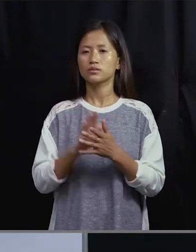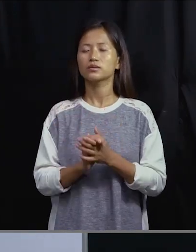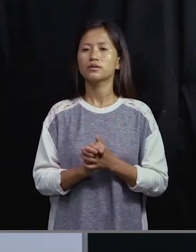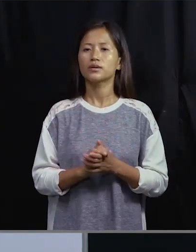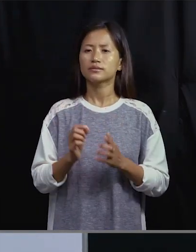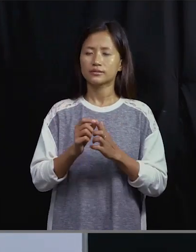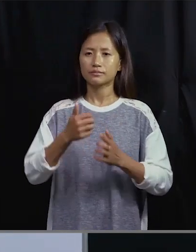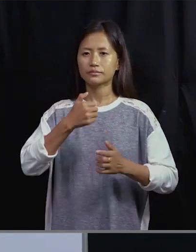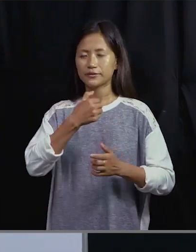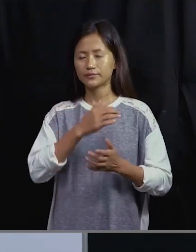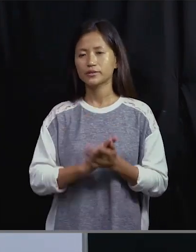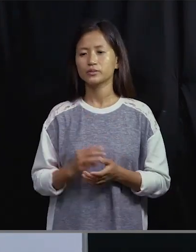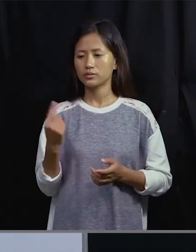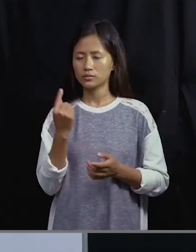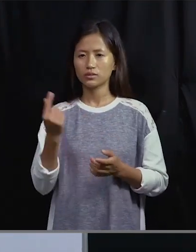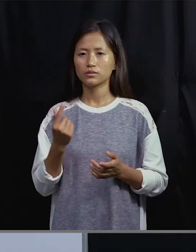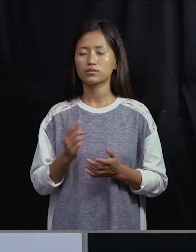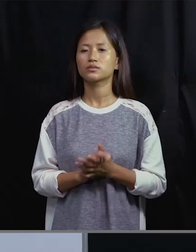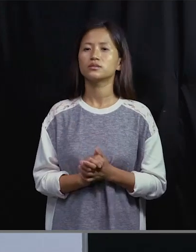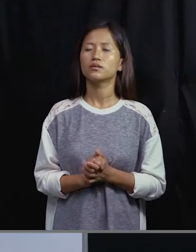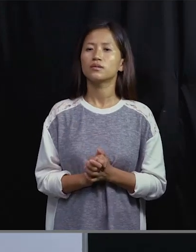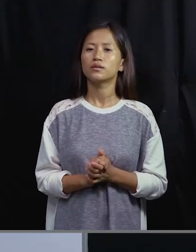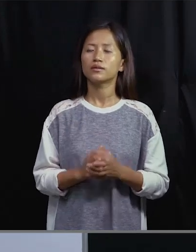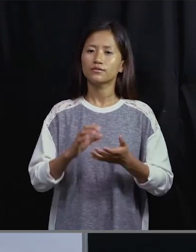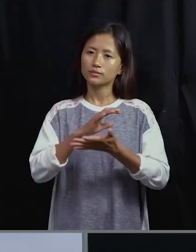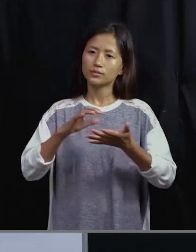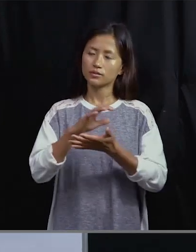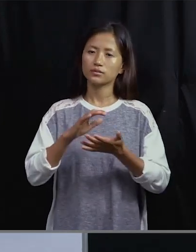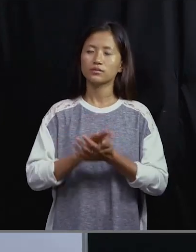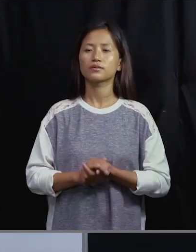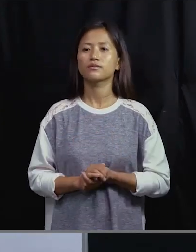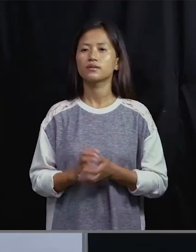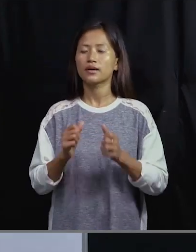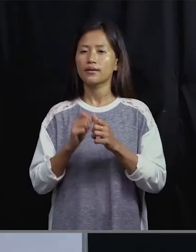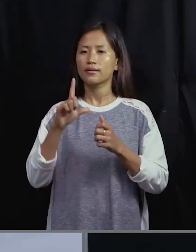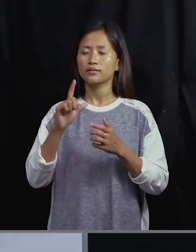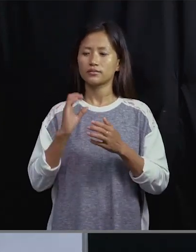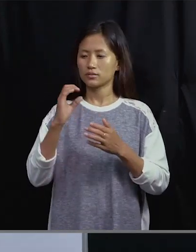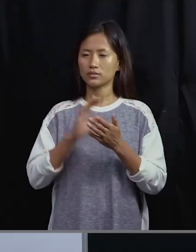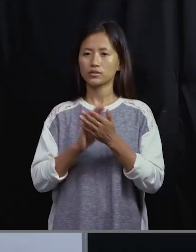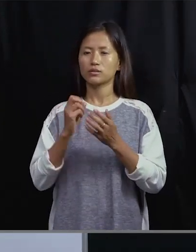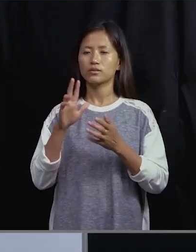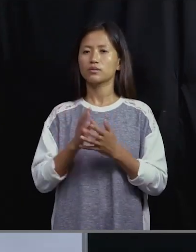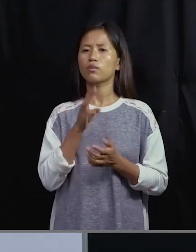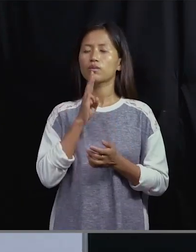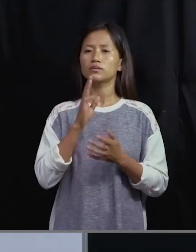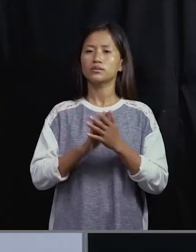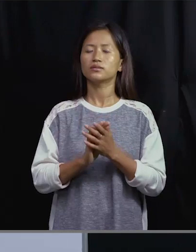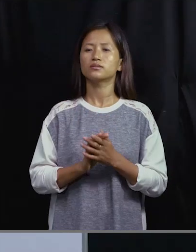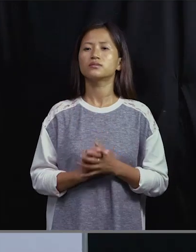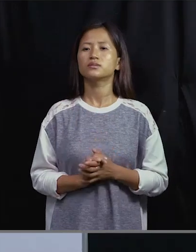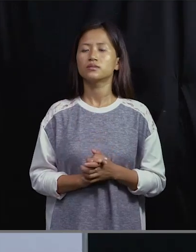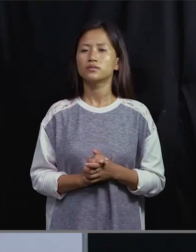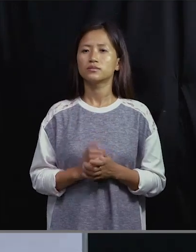the perfume that we use, isn't that? The perfume that we use is a mixture of alcohol or water or